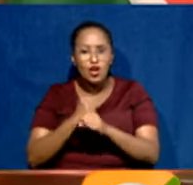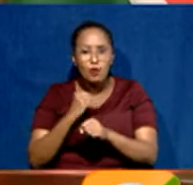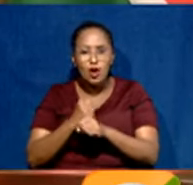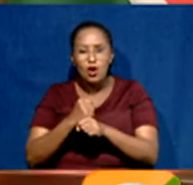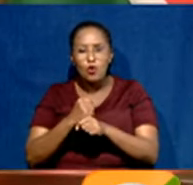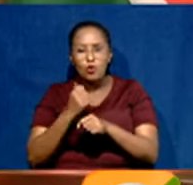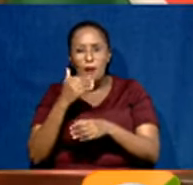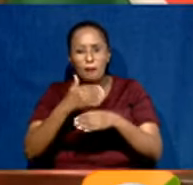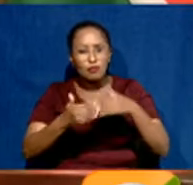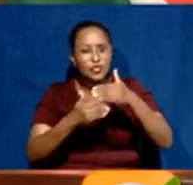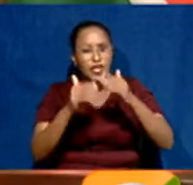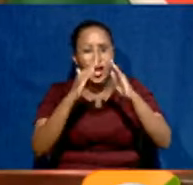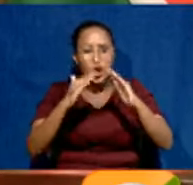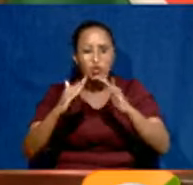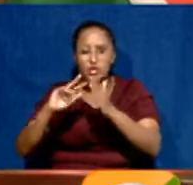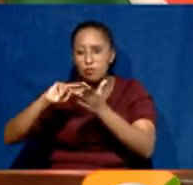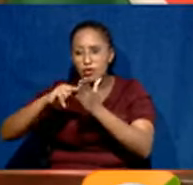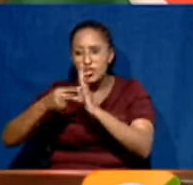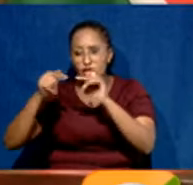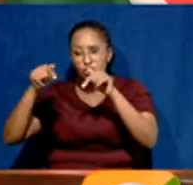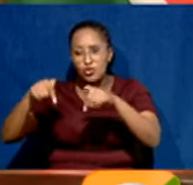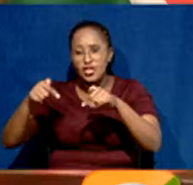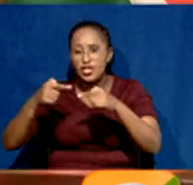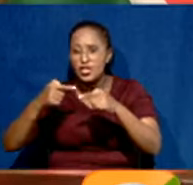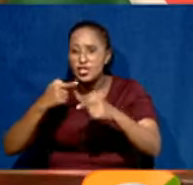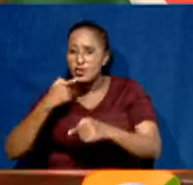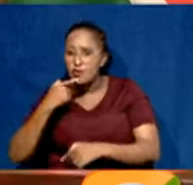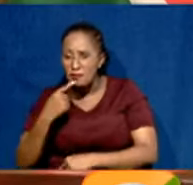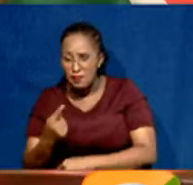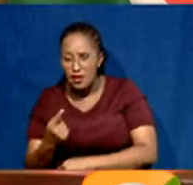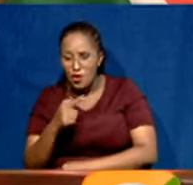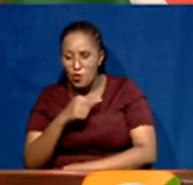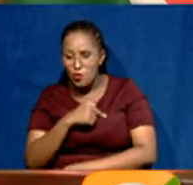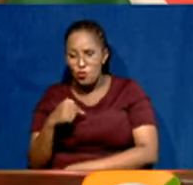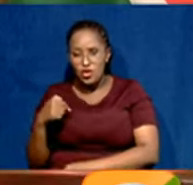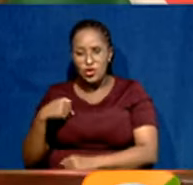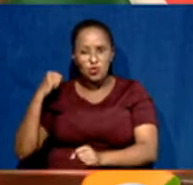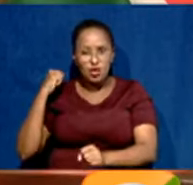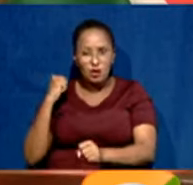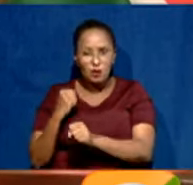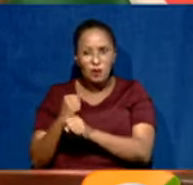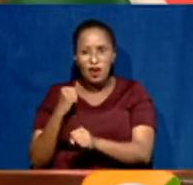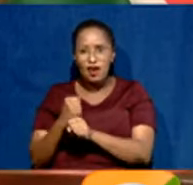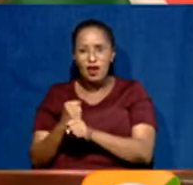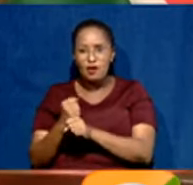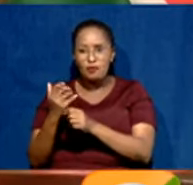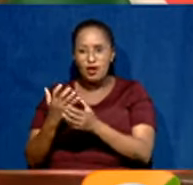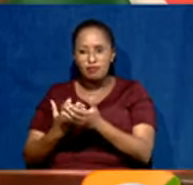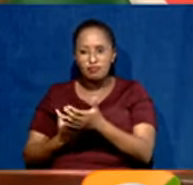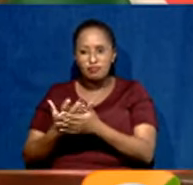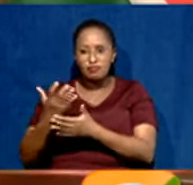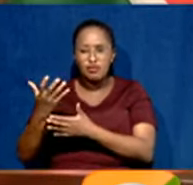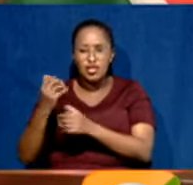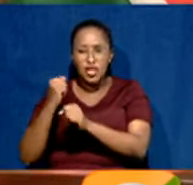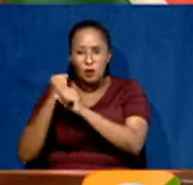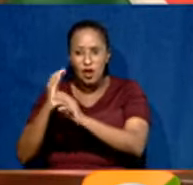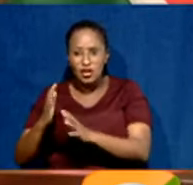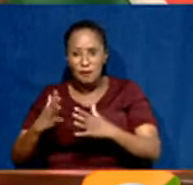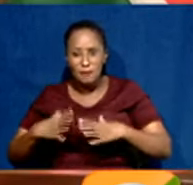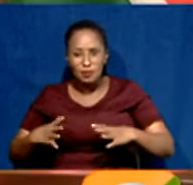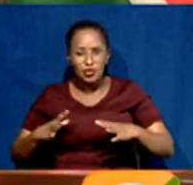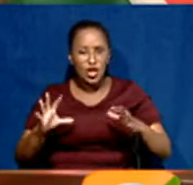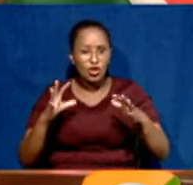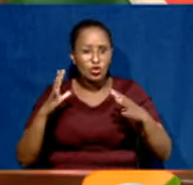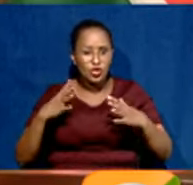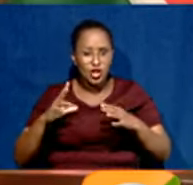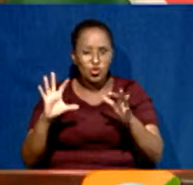housing program. Today, as I talk to you, we are working on export of labor, making sure that we connect